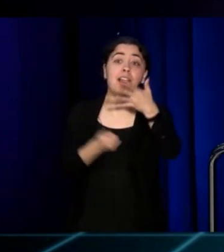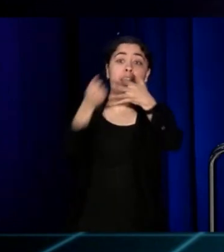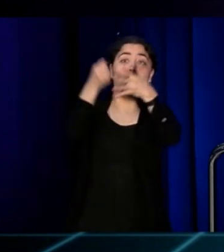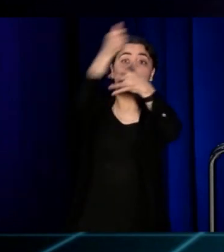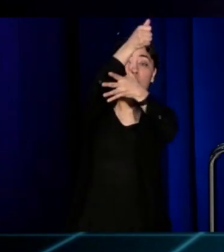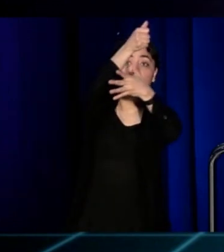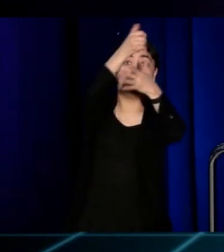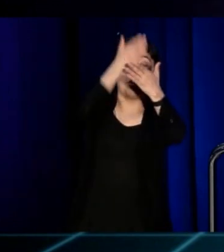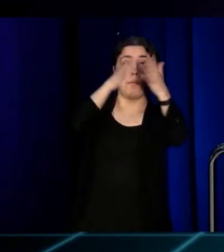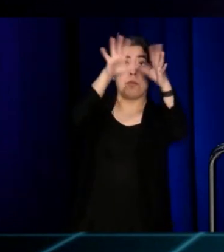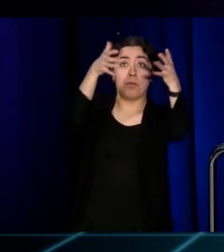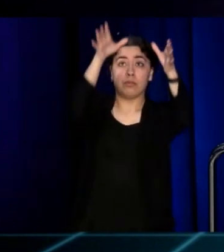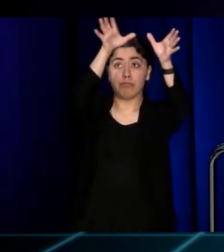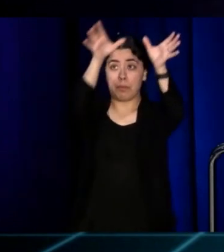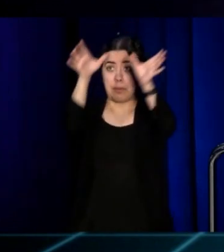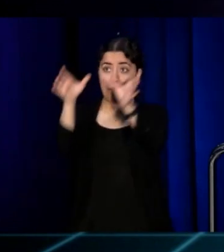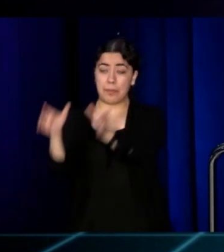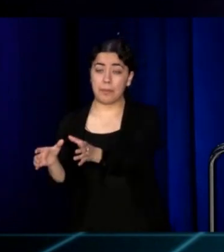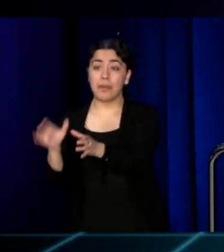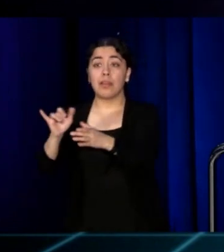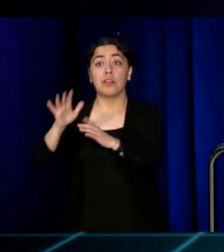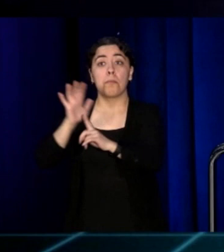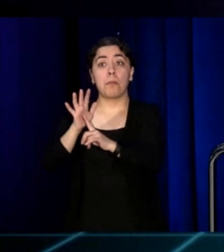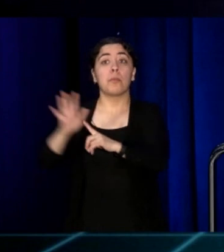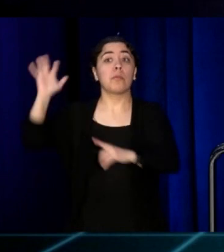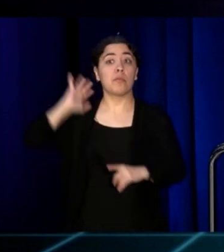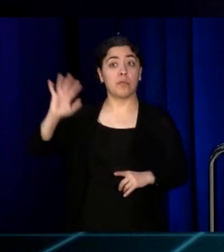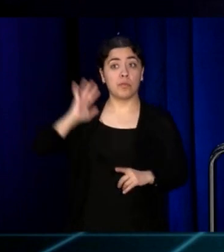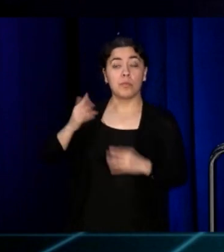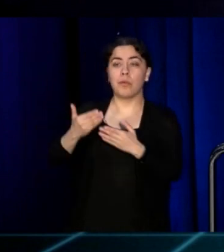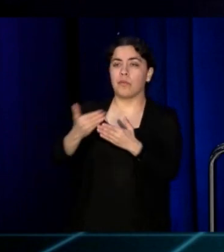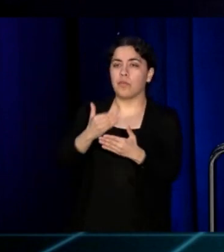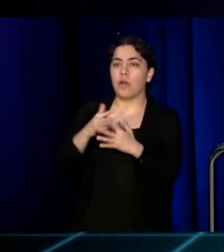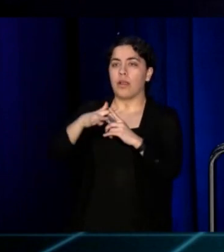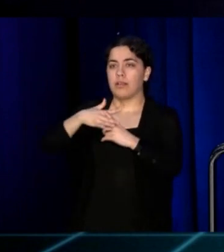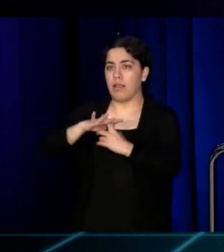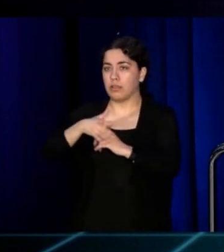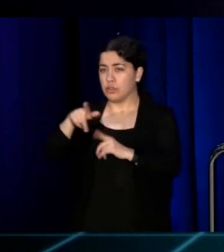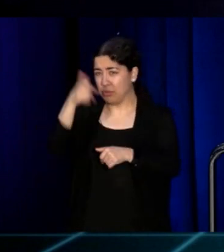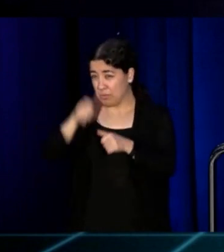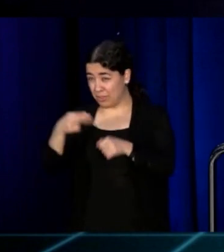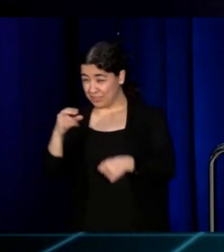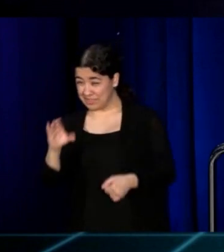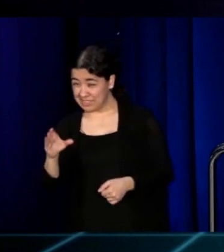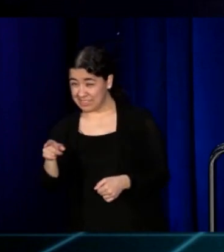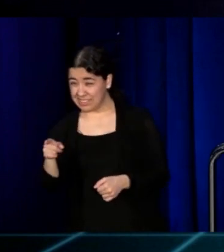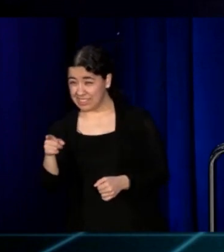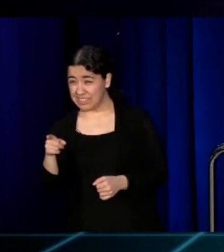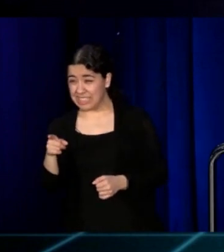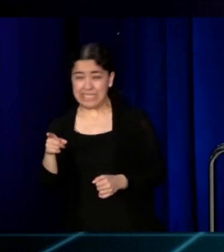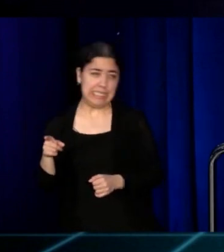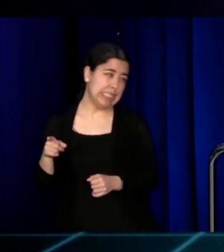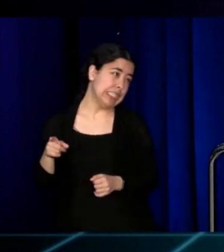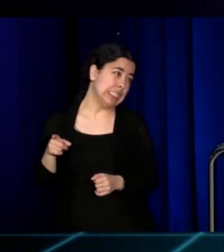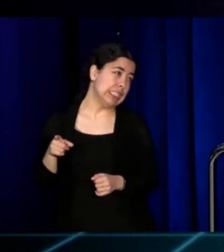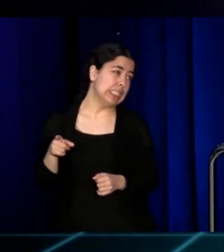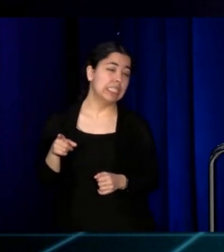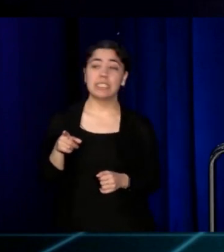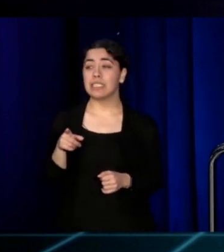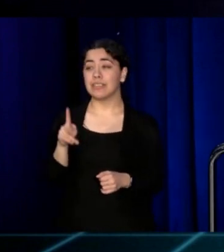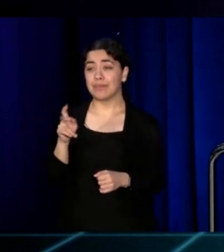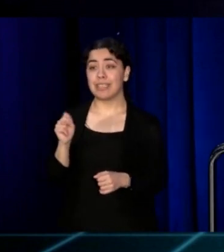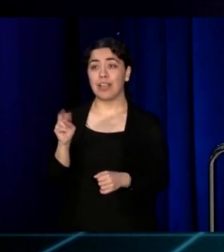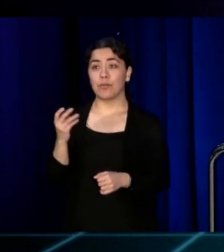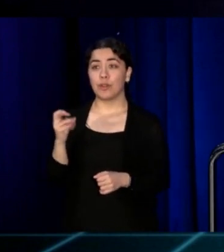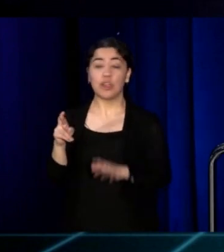these were actually really popular before context. Do you remember HOCs? Because Ken Wheeler sure